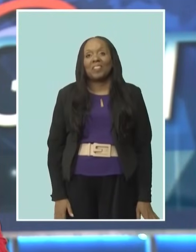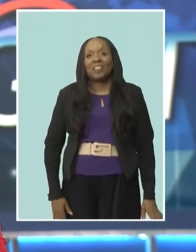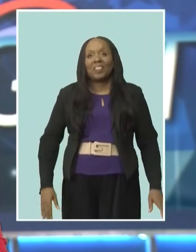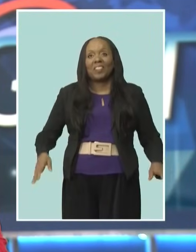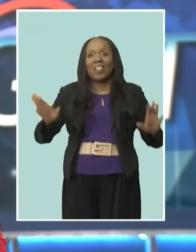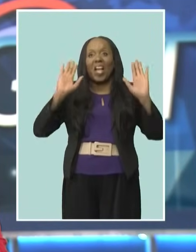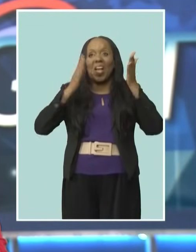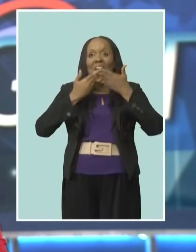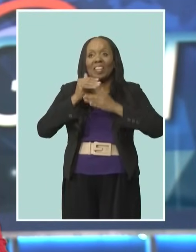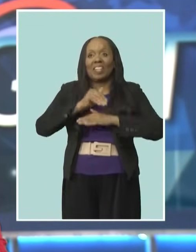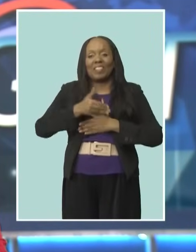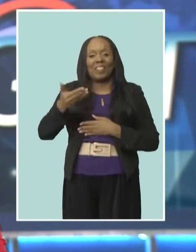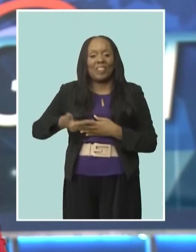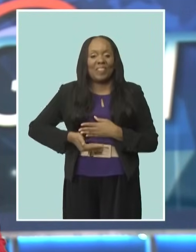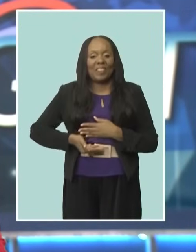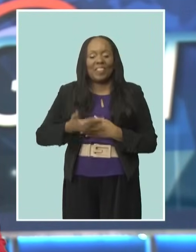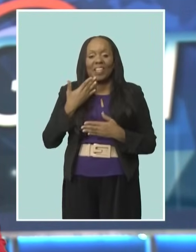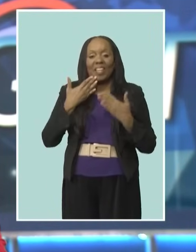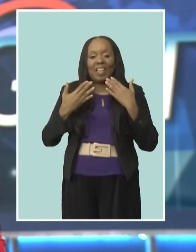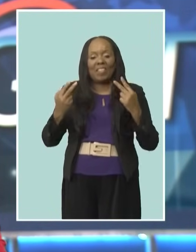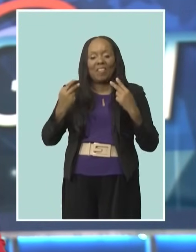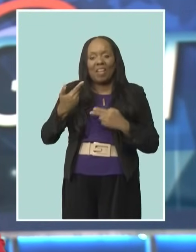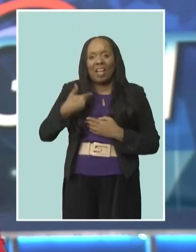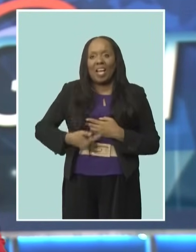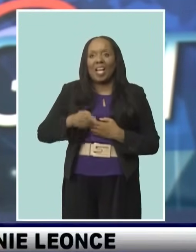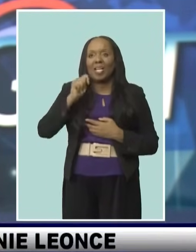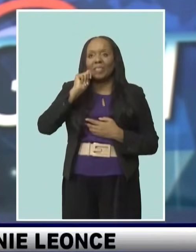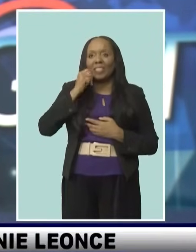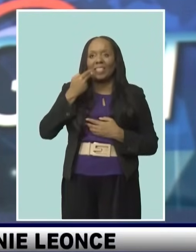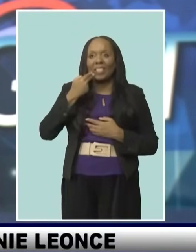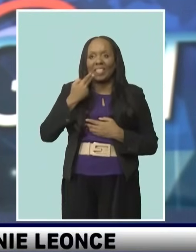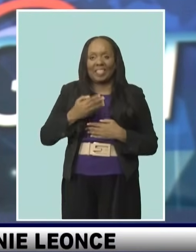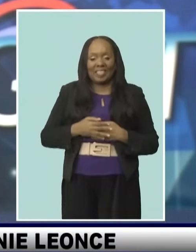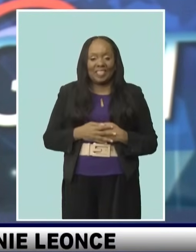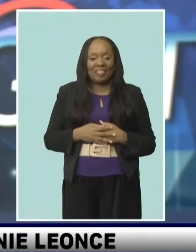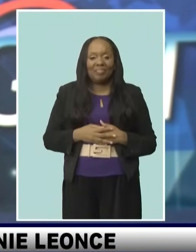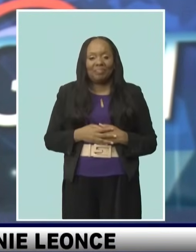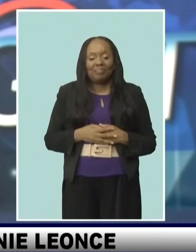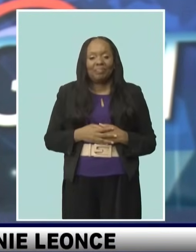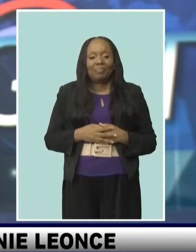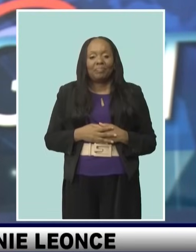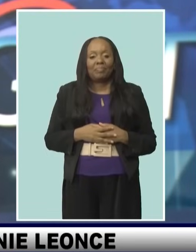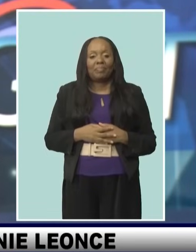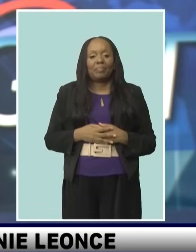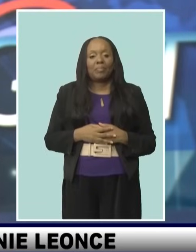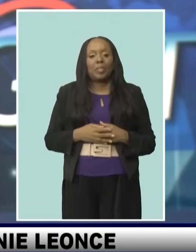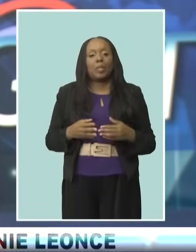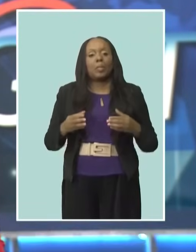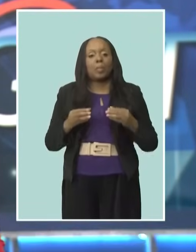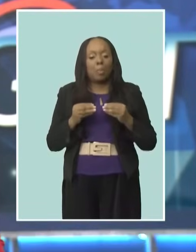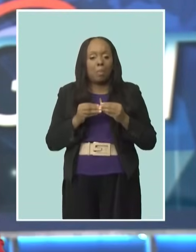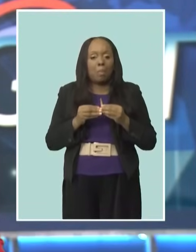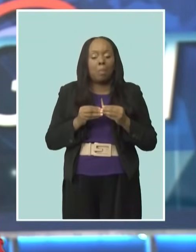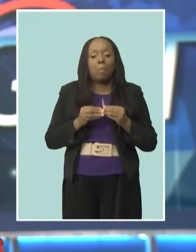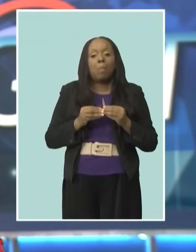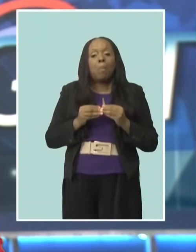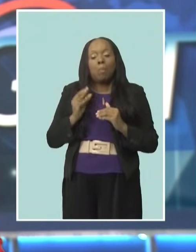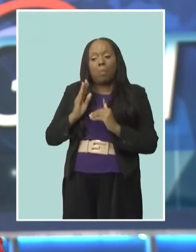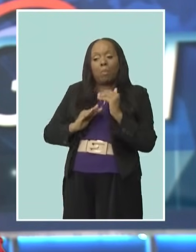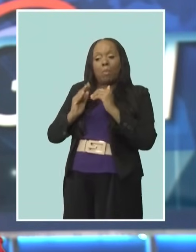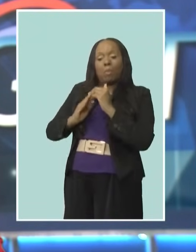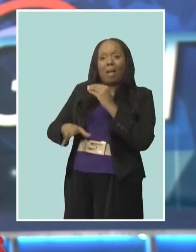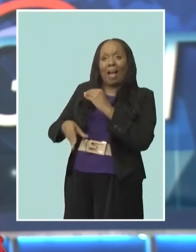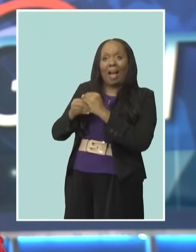Good evening and welcome. Thanks for joining us. I'm Tisha Hines with the details to the news. Major expansion of the physical structure at the Queen